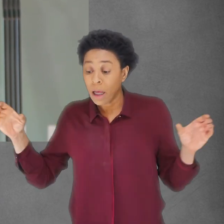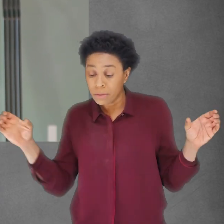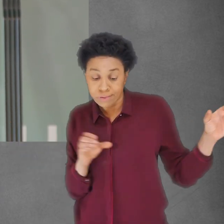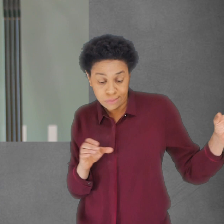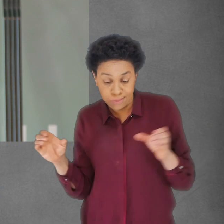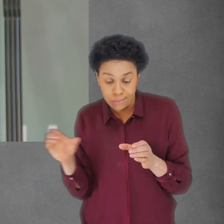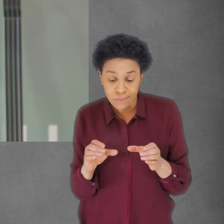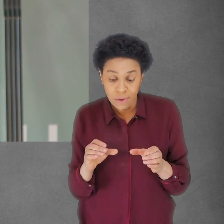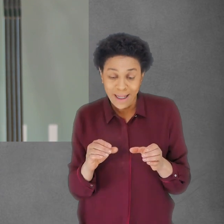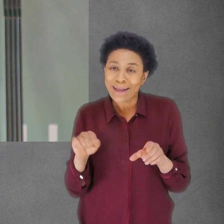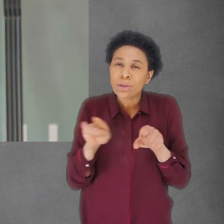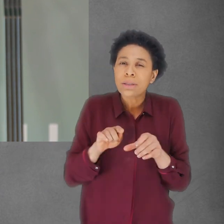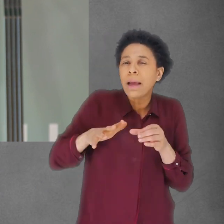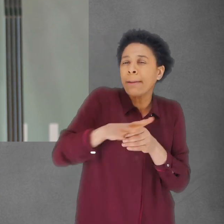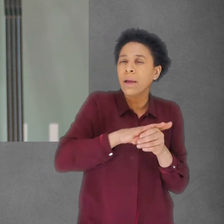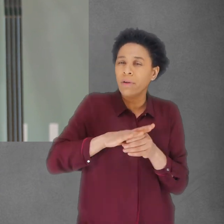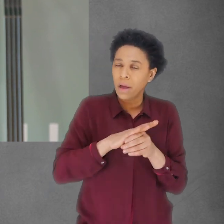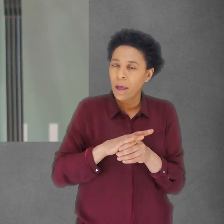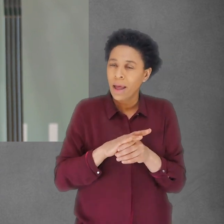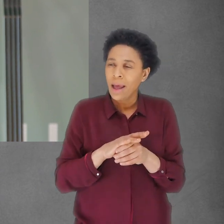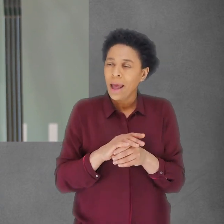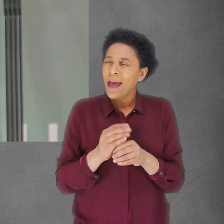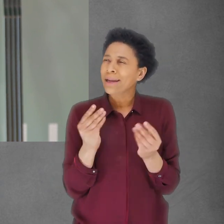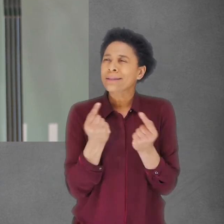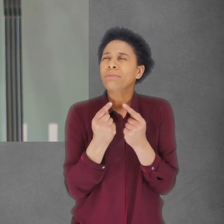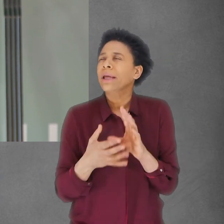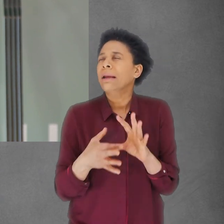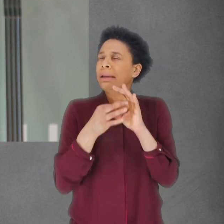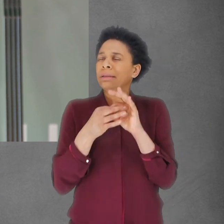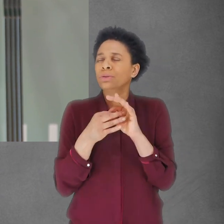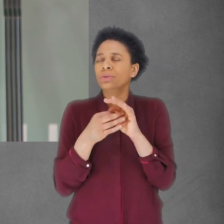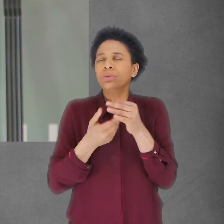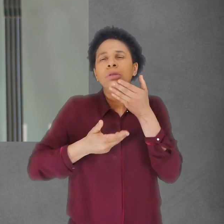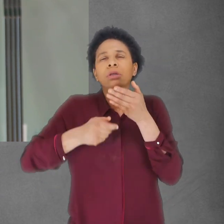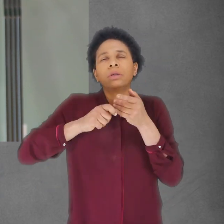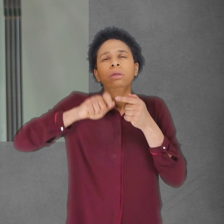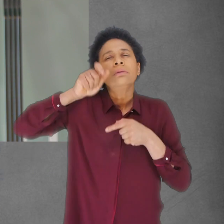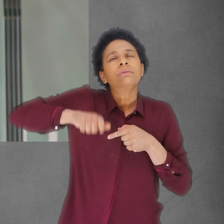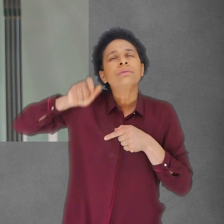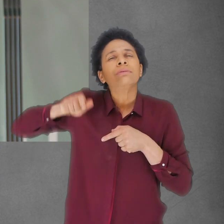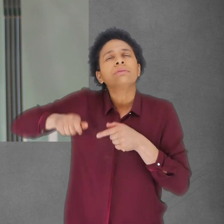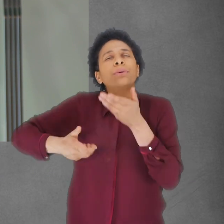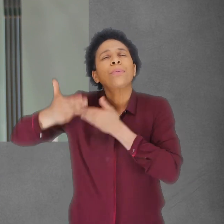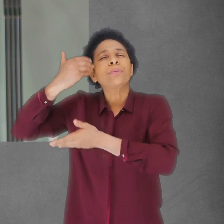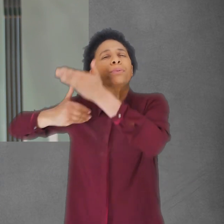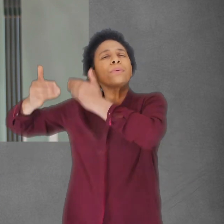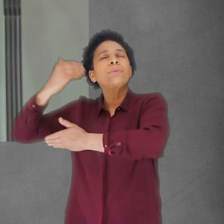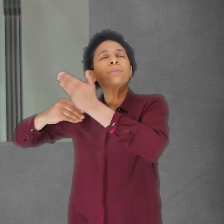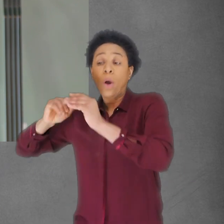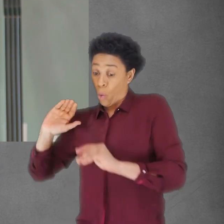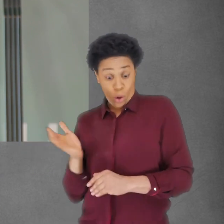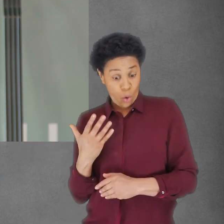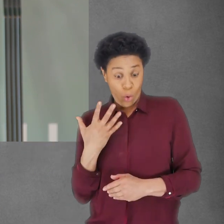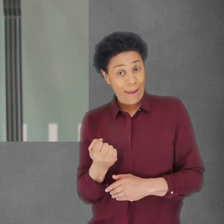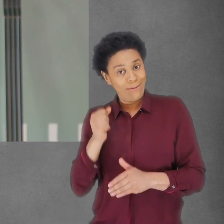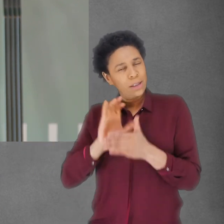future voices, and we bring them into the same realm. And there's something about this idea of an ancestry and a